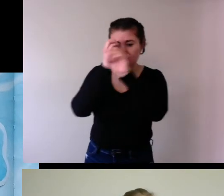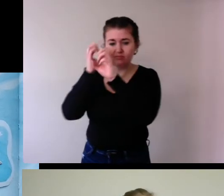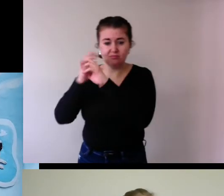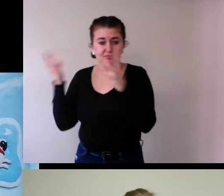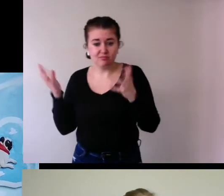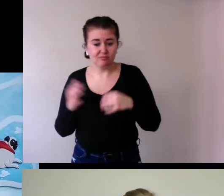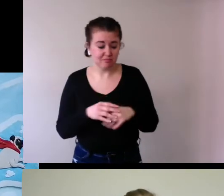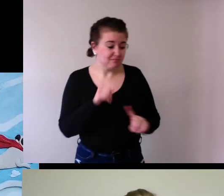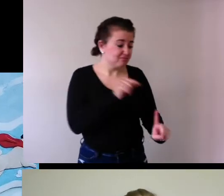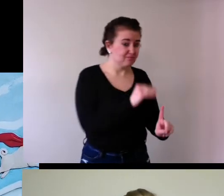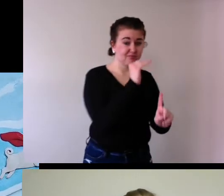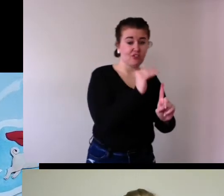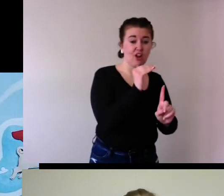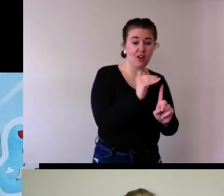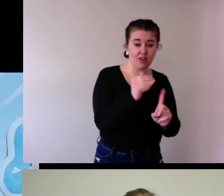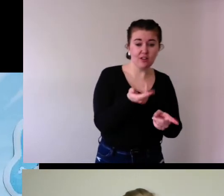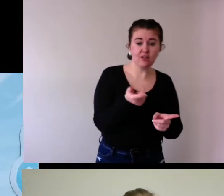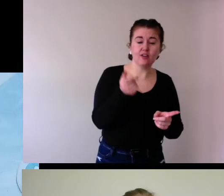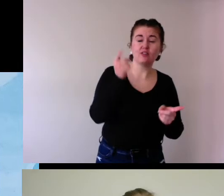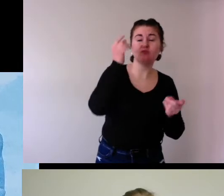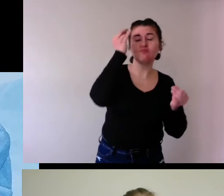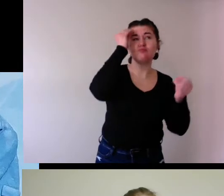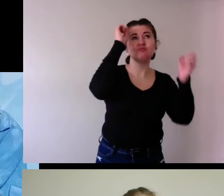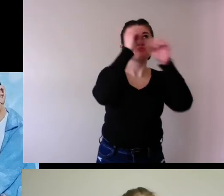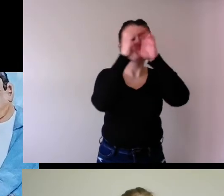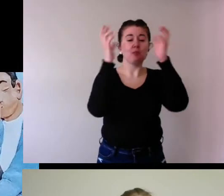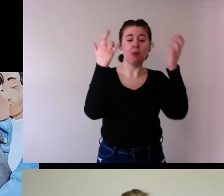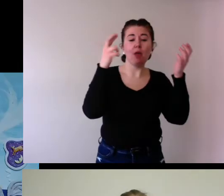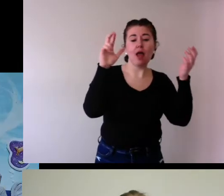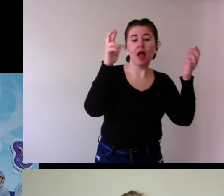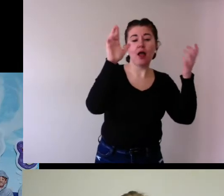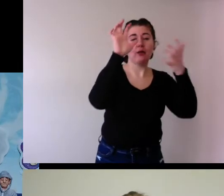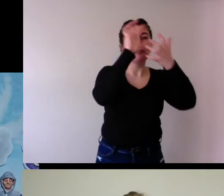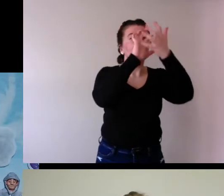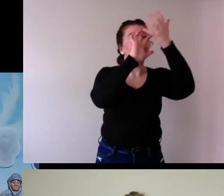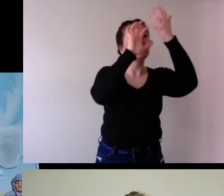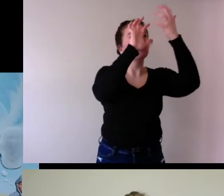This little child is thinking about a gray sky.